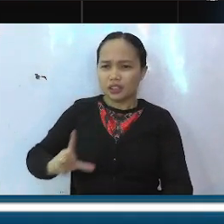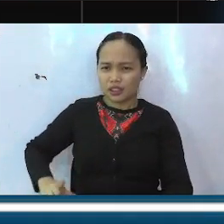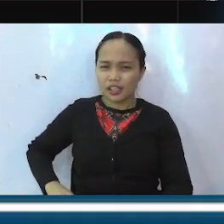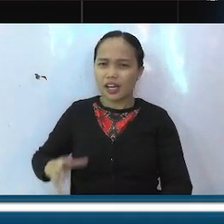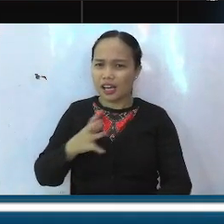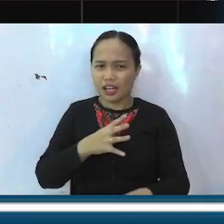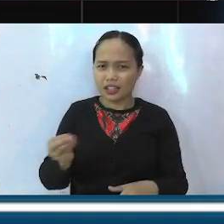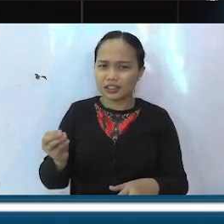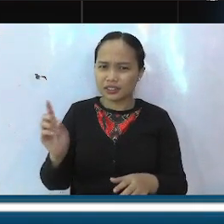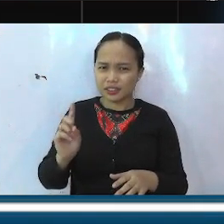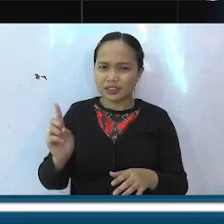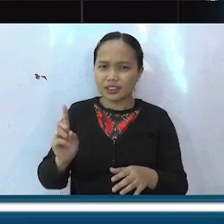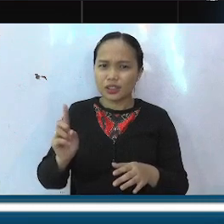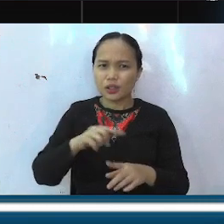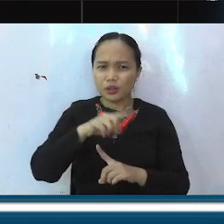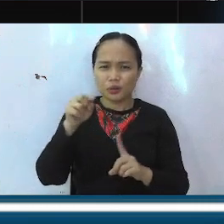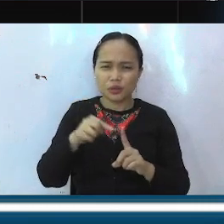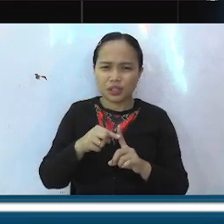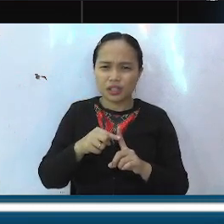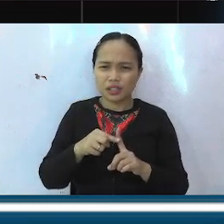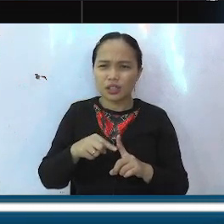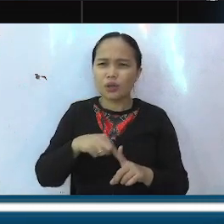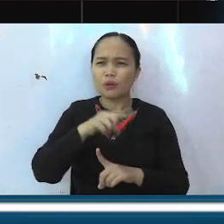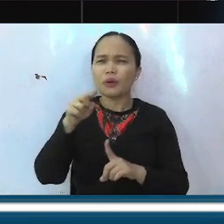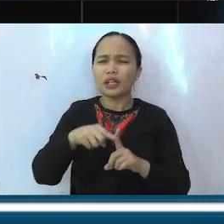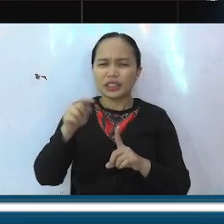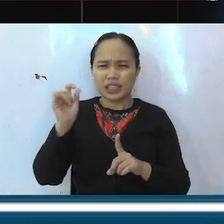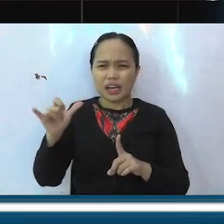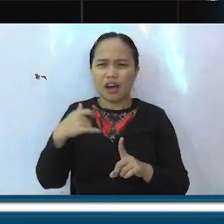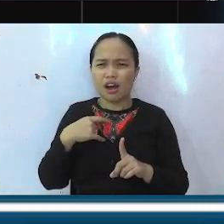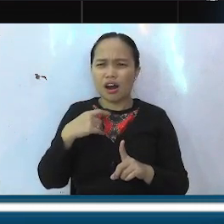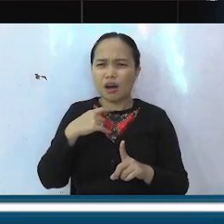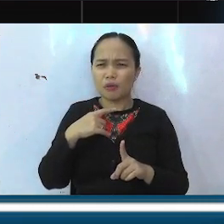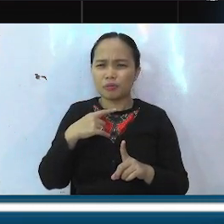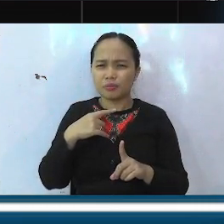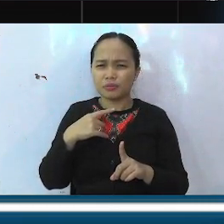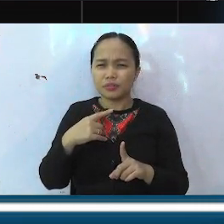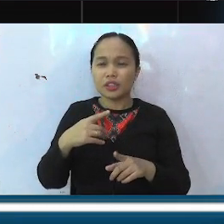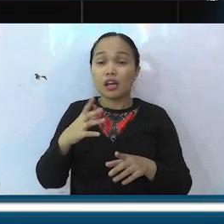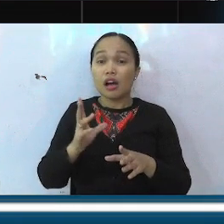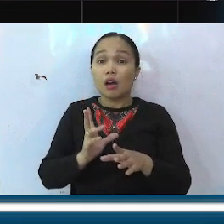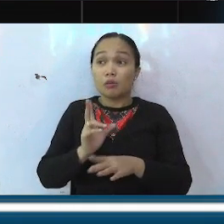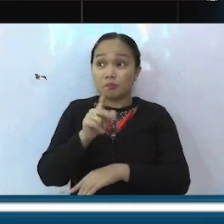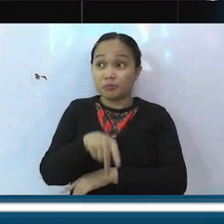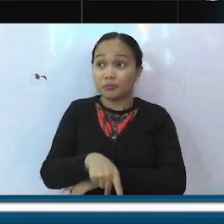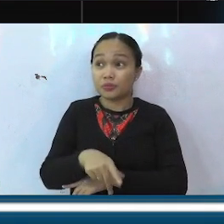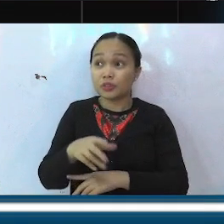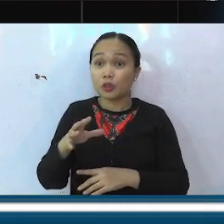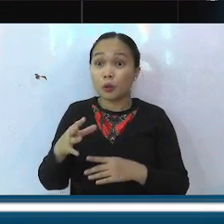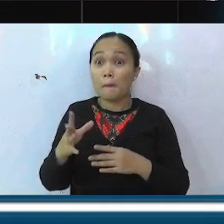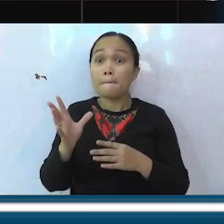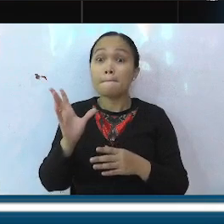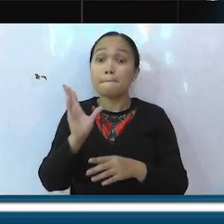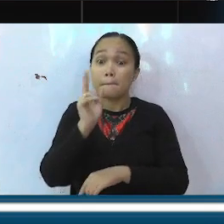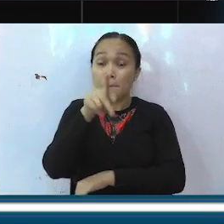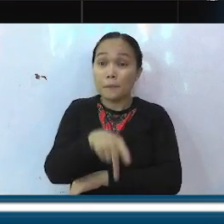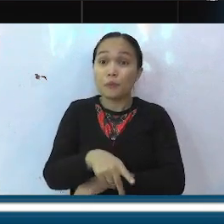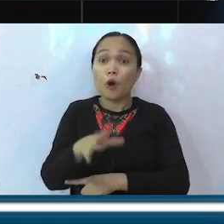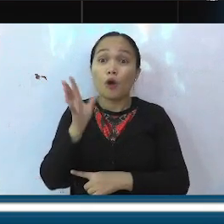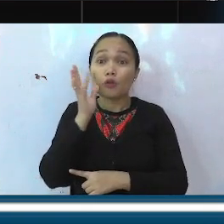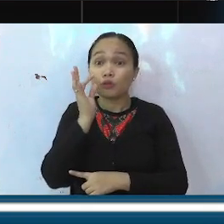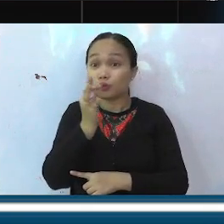And listen, when they're plowing, when they were plowing rows into the field, okay, those rows had to be